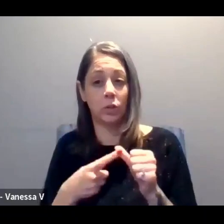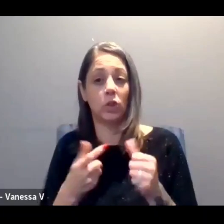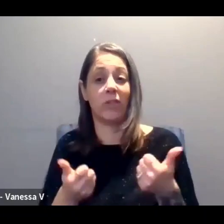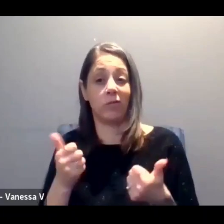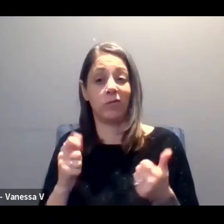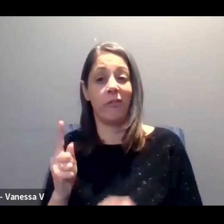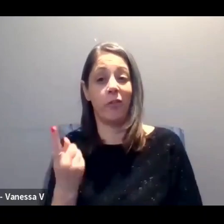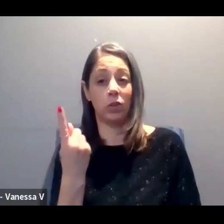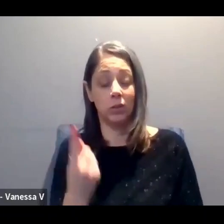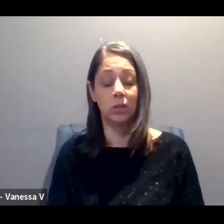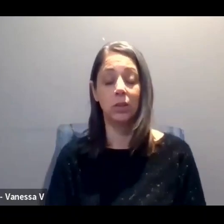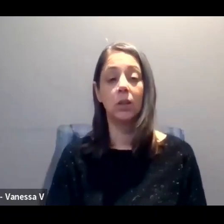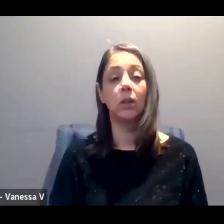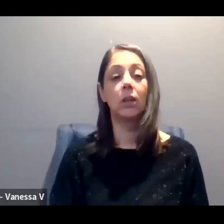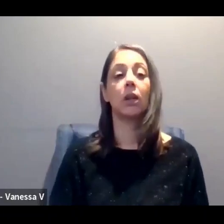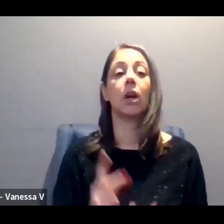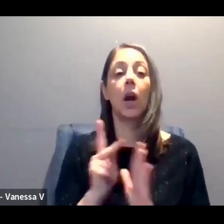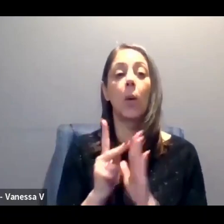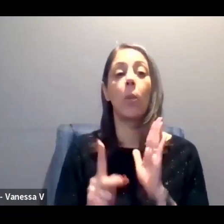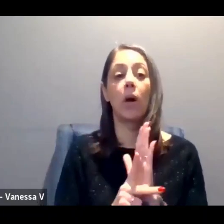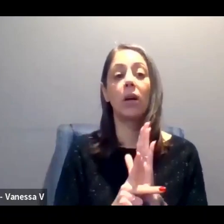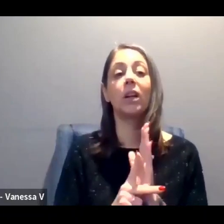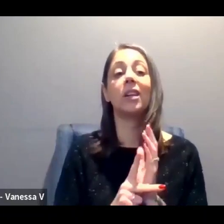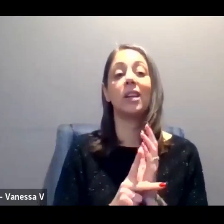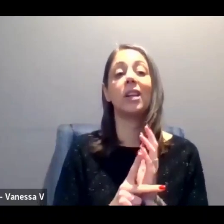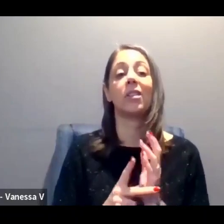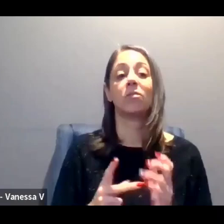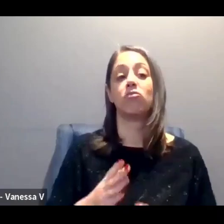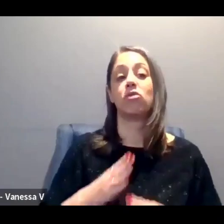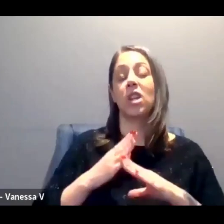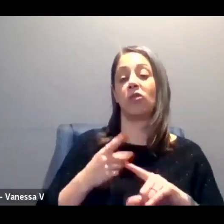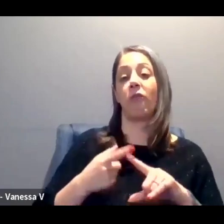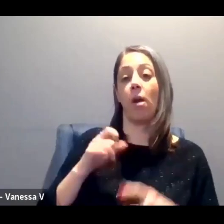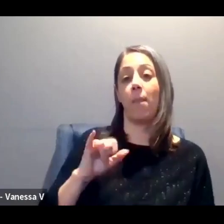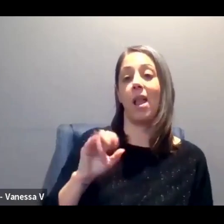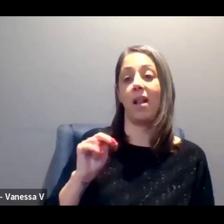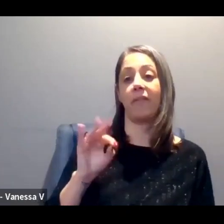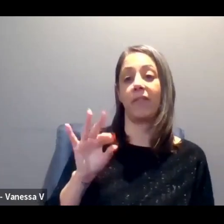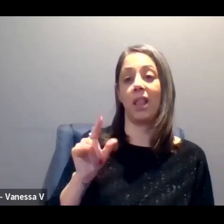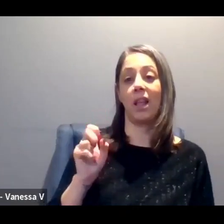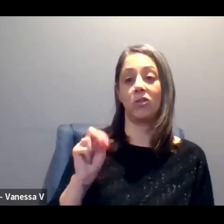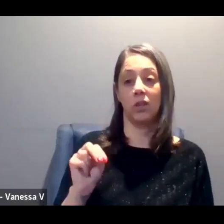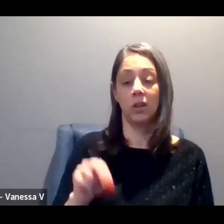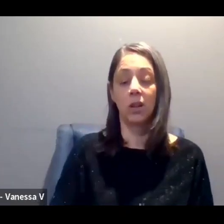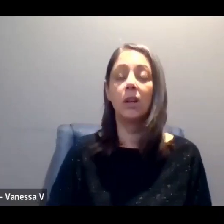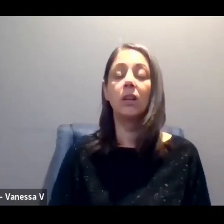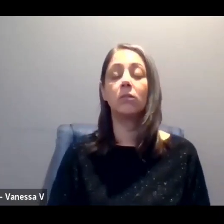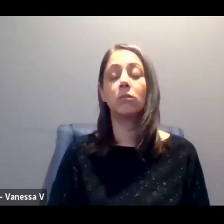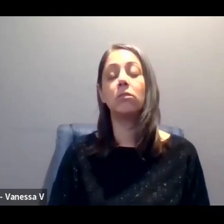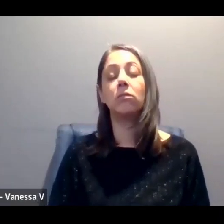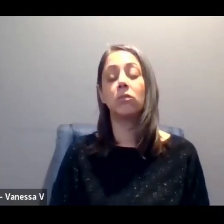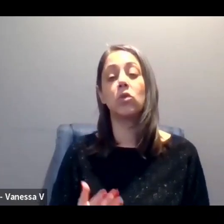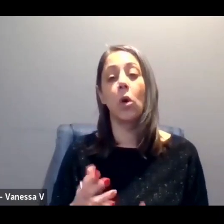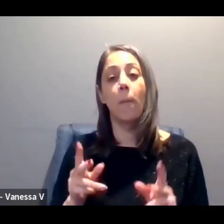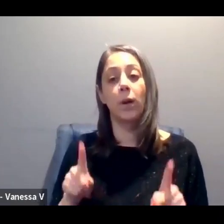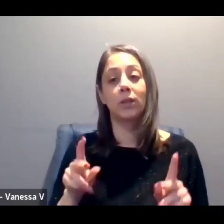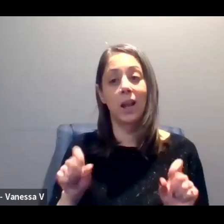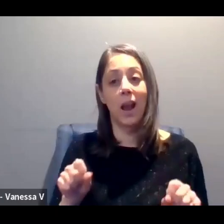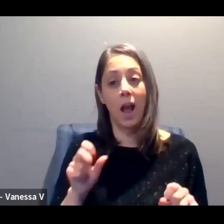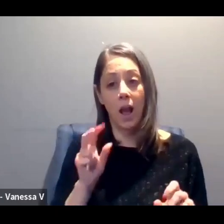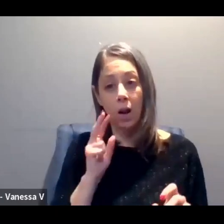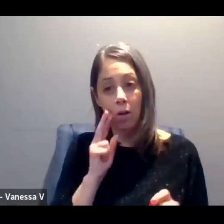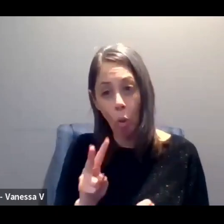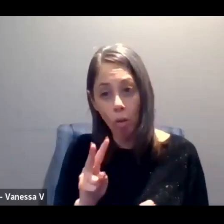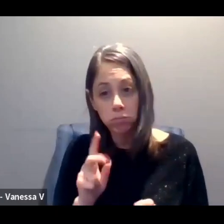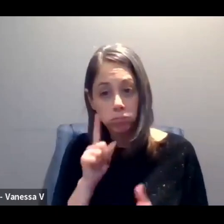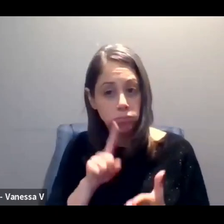policies offer inflation protection, things like that. So it's something, again, that a person could look at depending